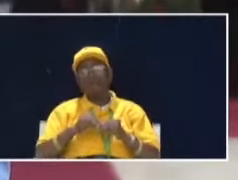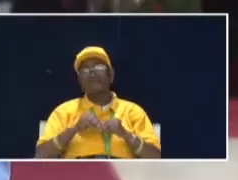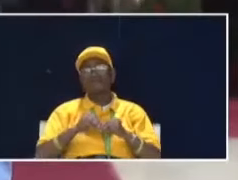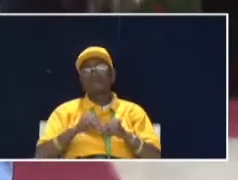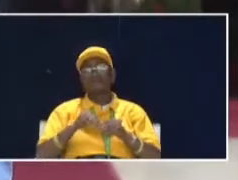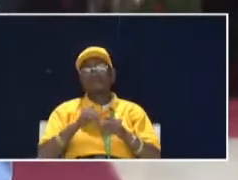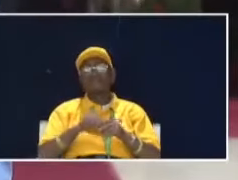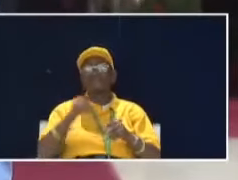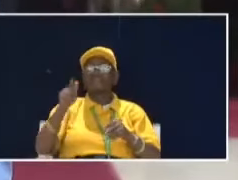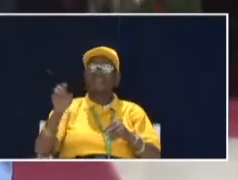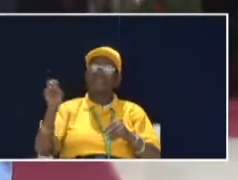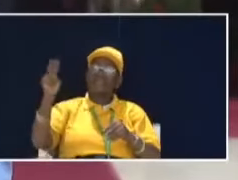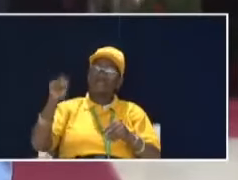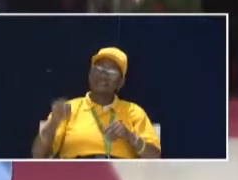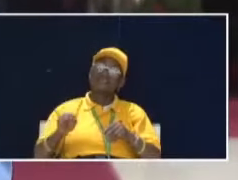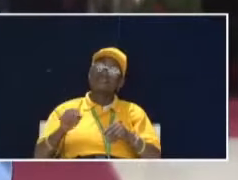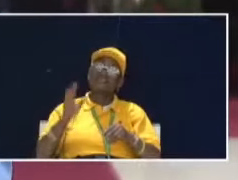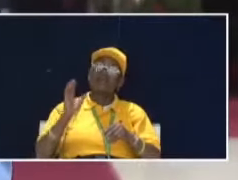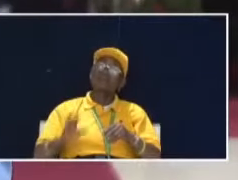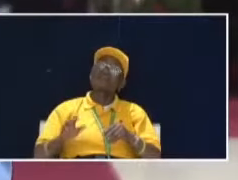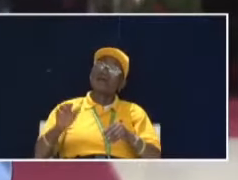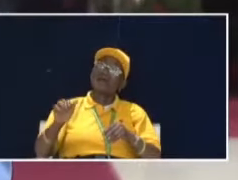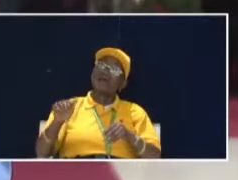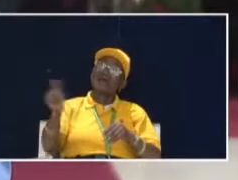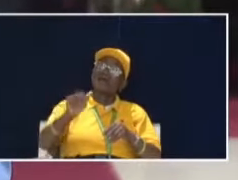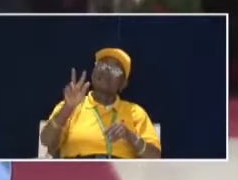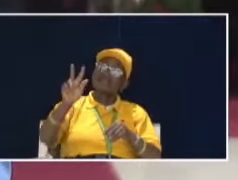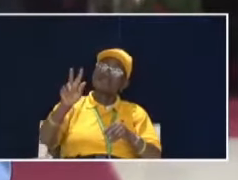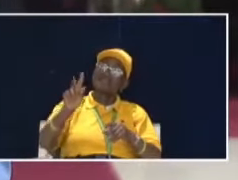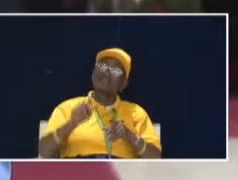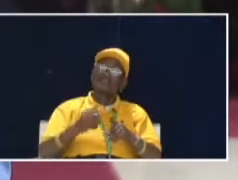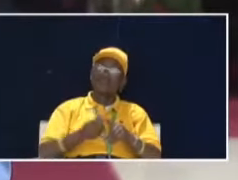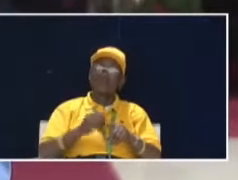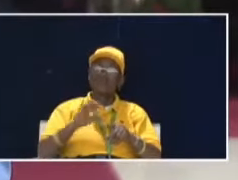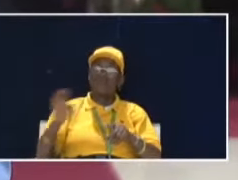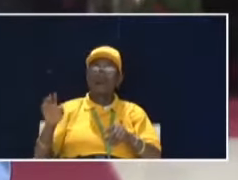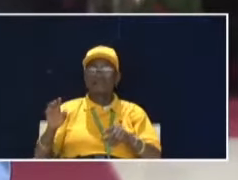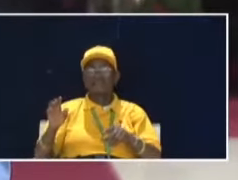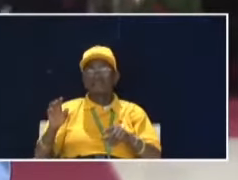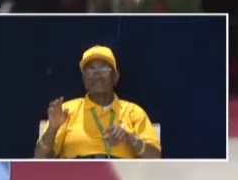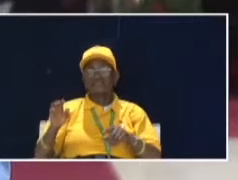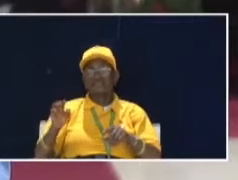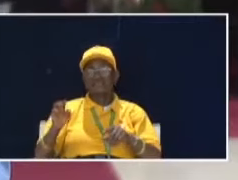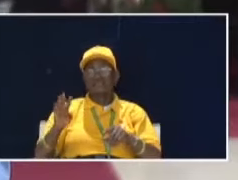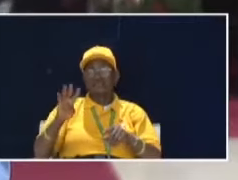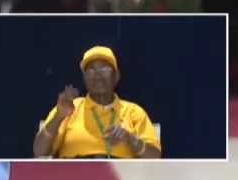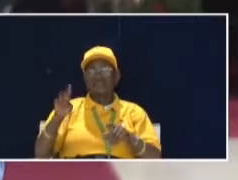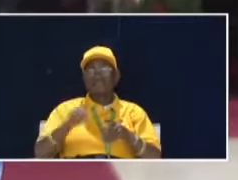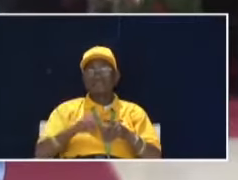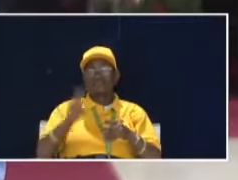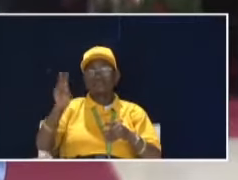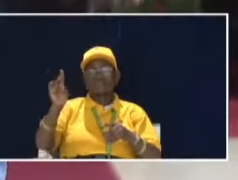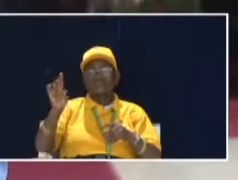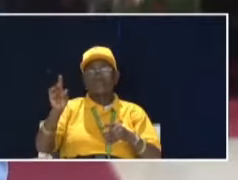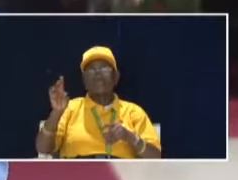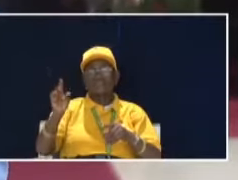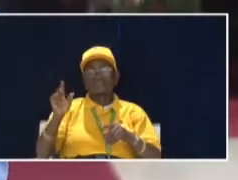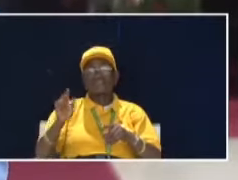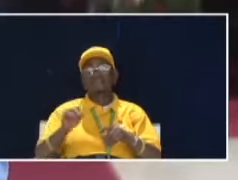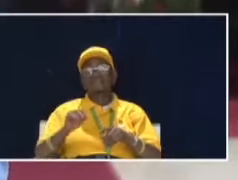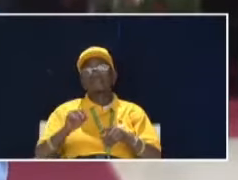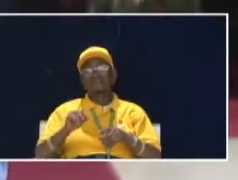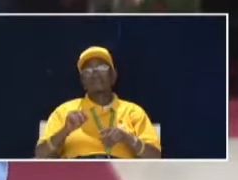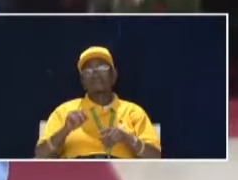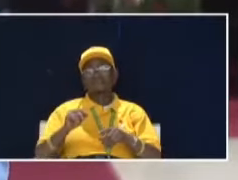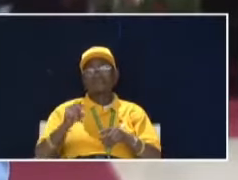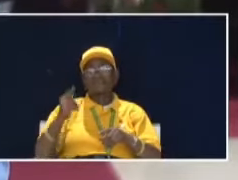In Genesis chapter 13, from verse 14 to 17, Genesis 13 from verse 14 to 17,